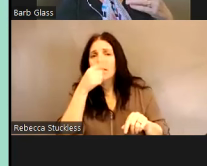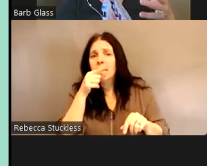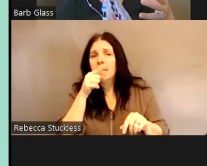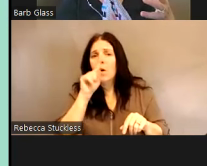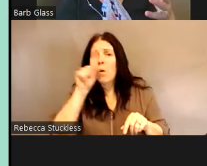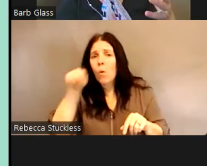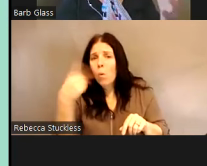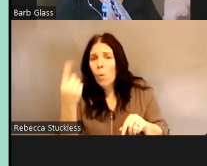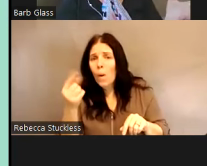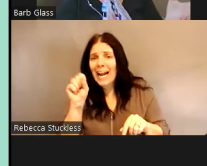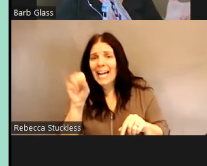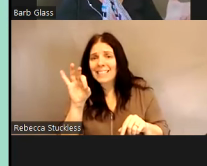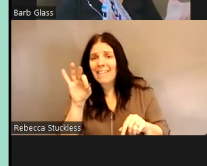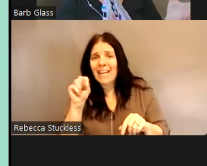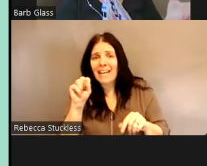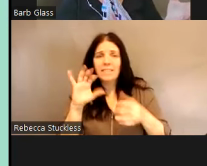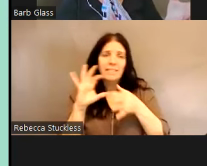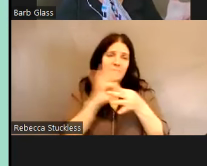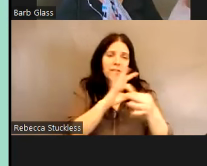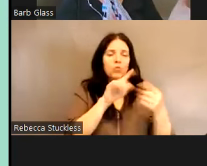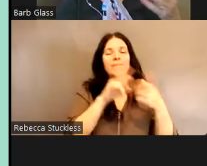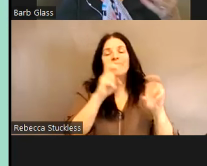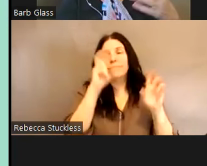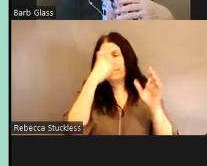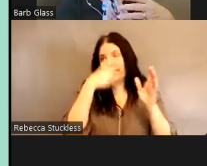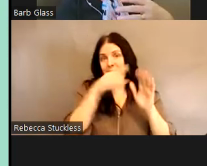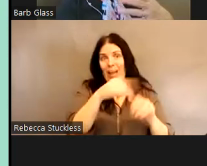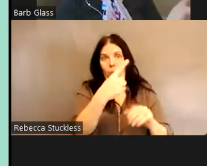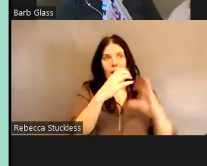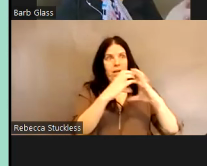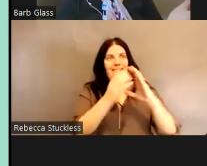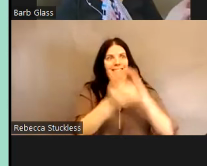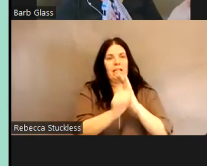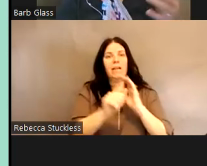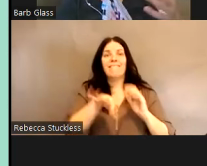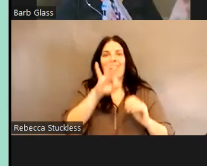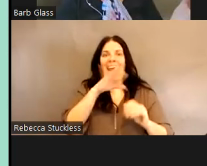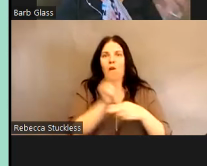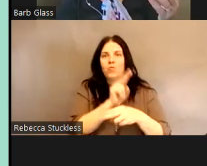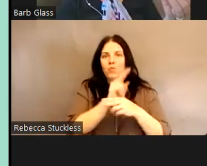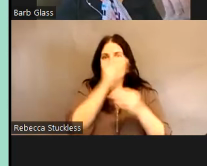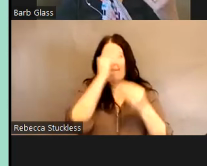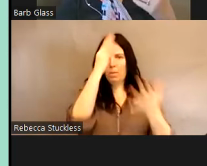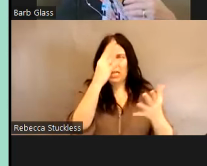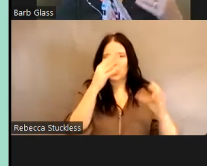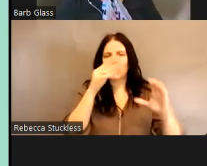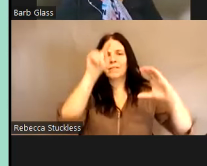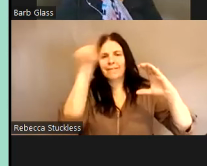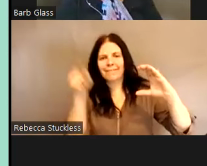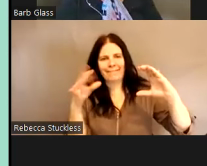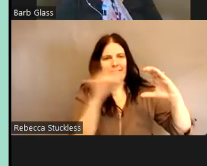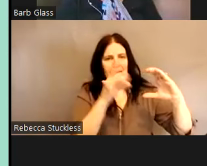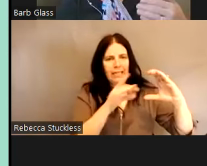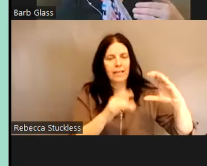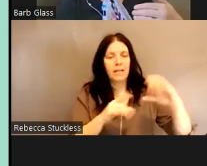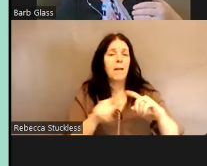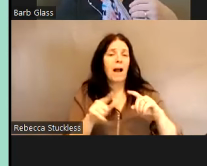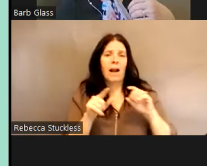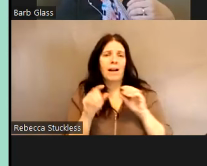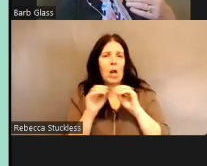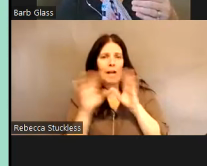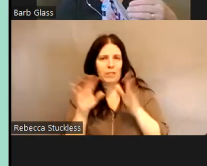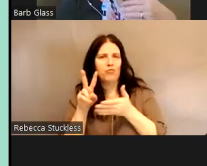for example, that might relate back to find and use information, but certainly there's some obvious ones like reading and writing and